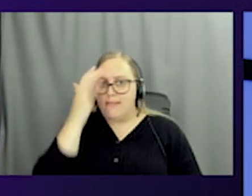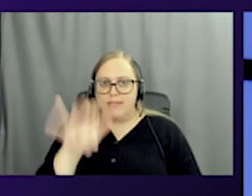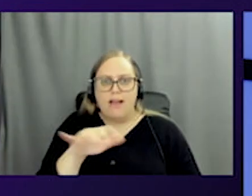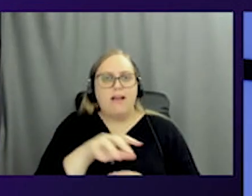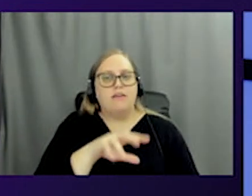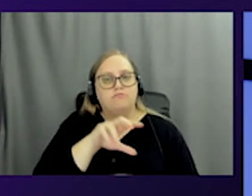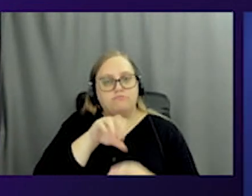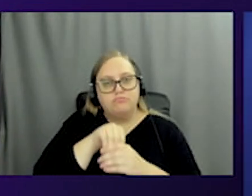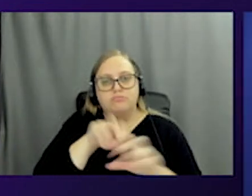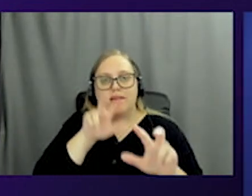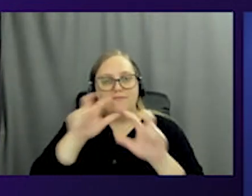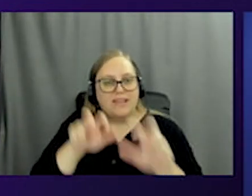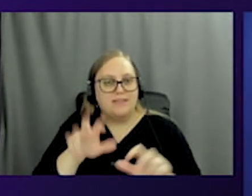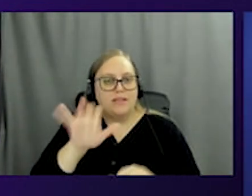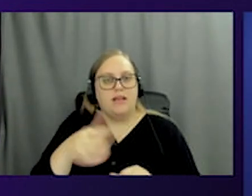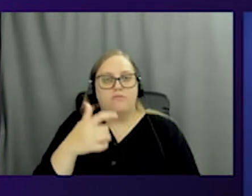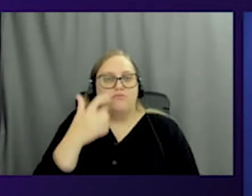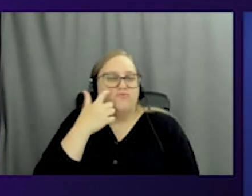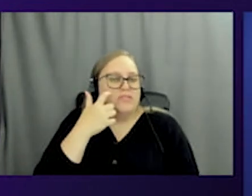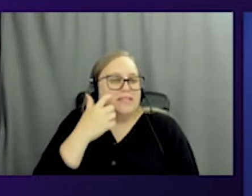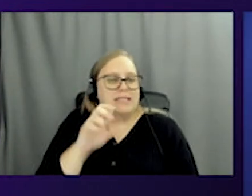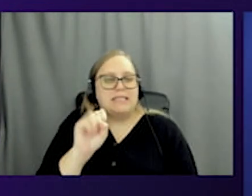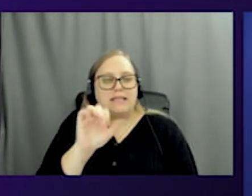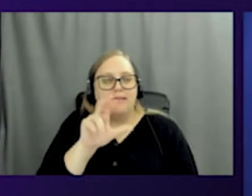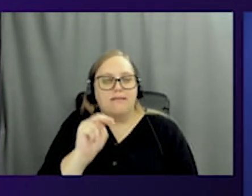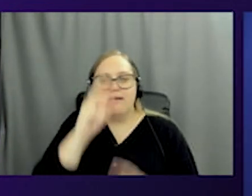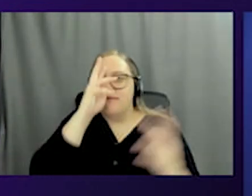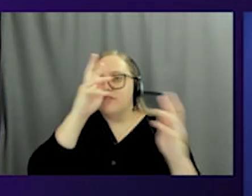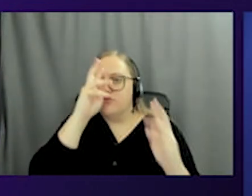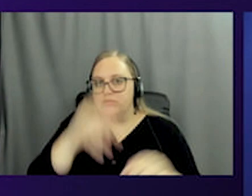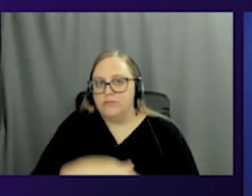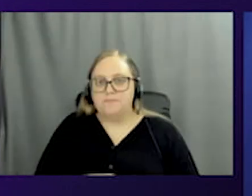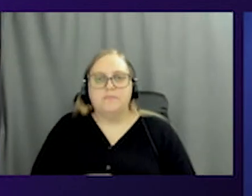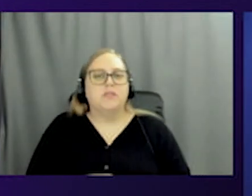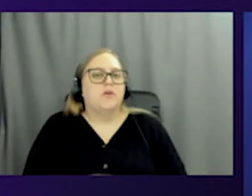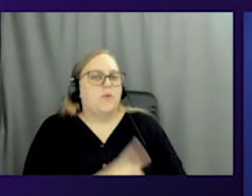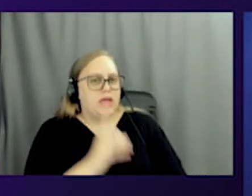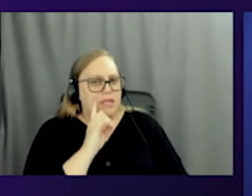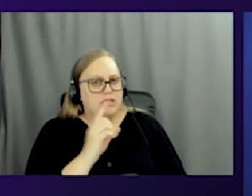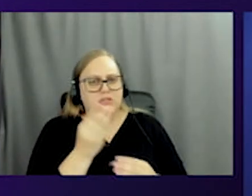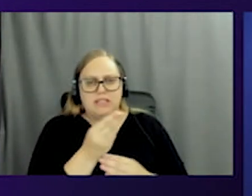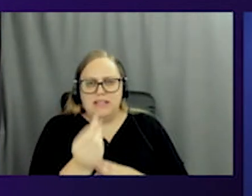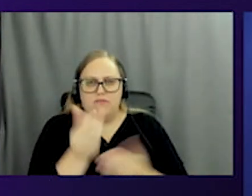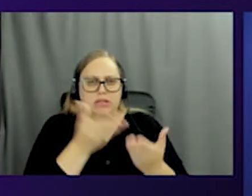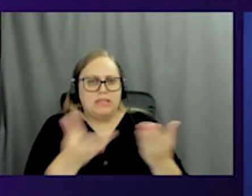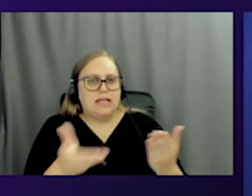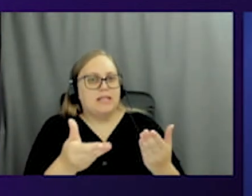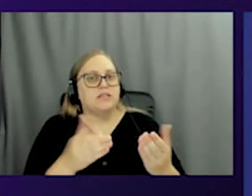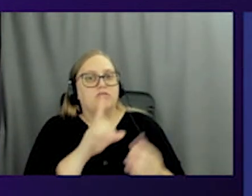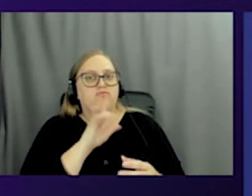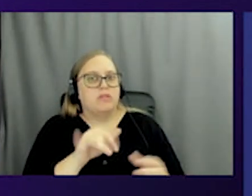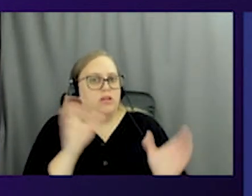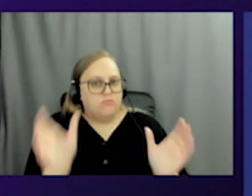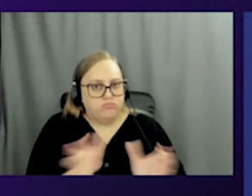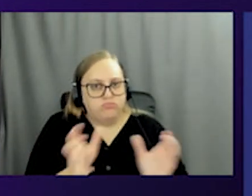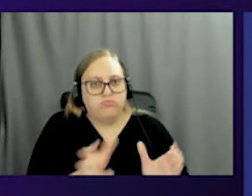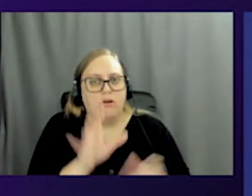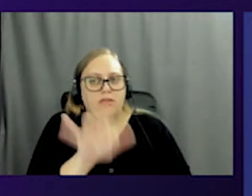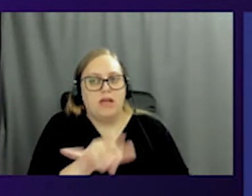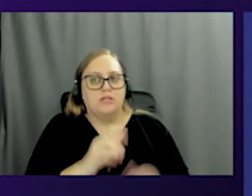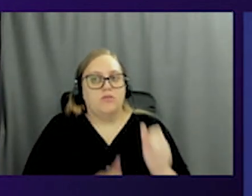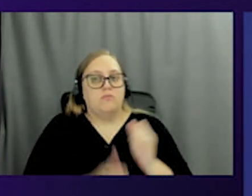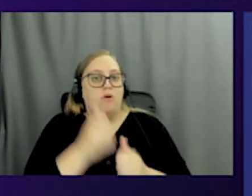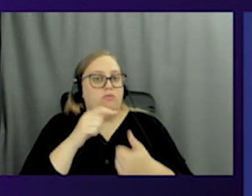silicon innovations? Yeah, I think there are several factors driving those. Number one is what we call Moore's law is